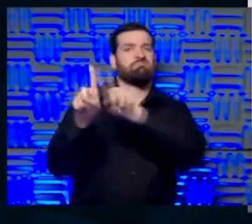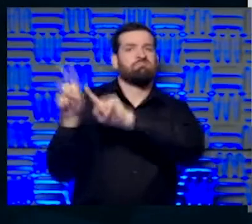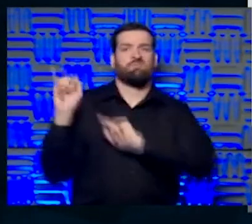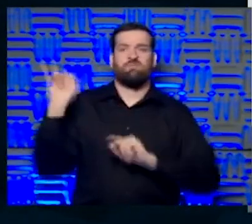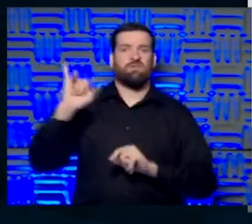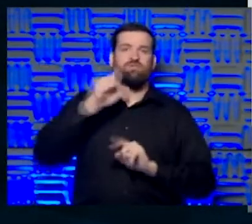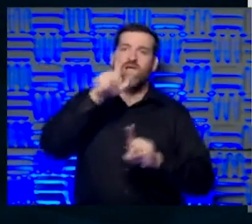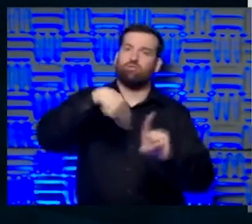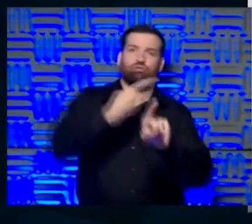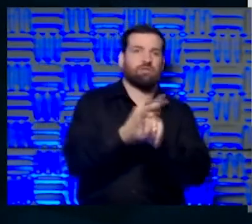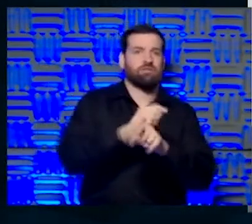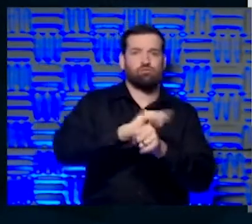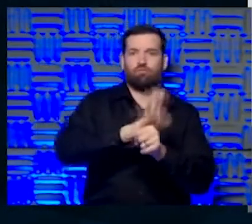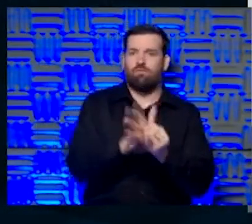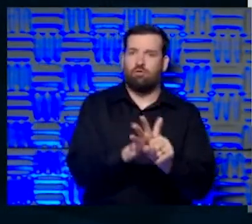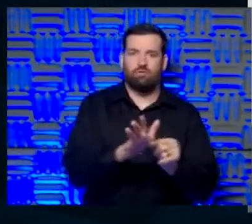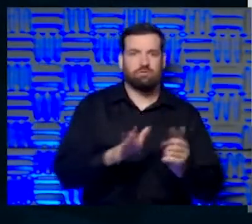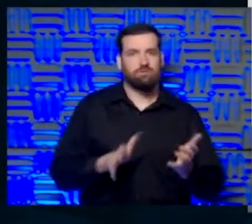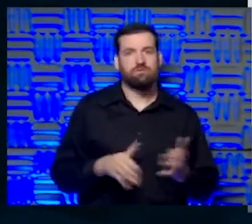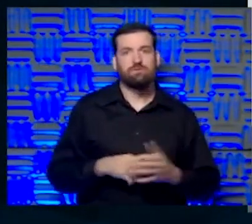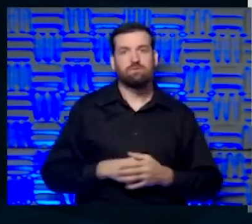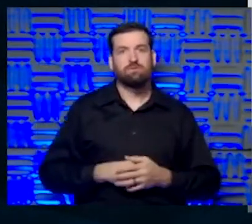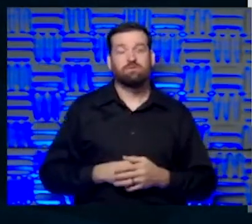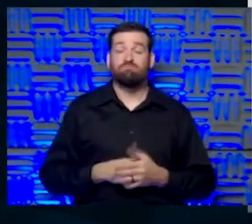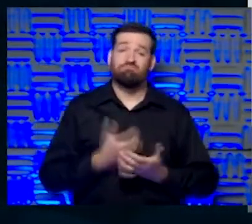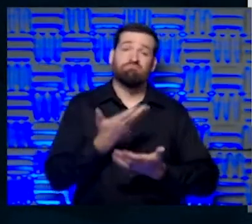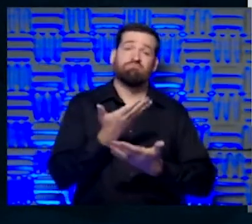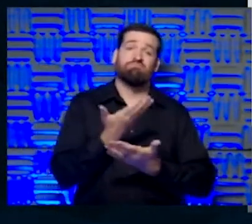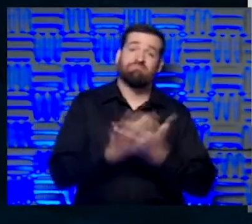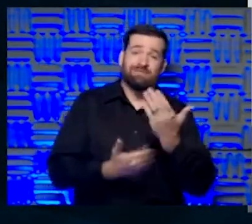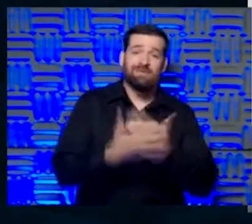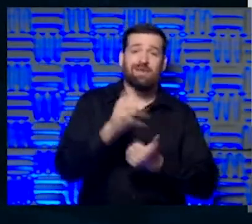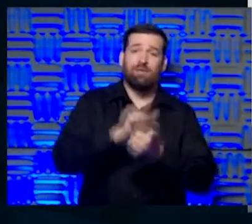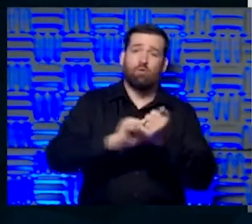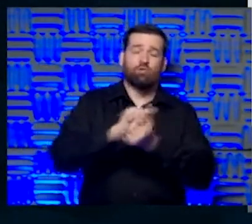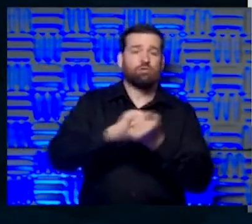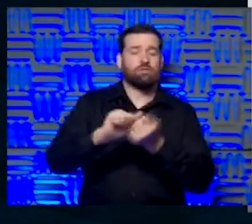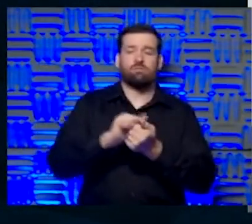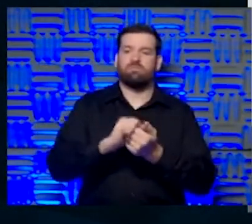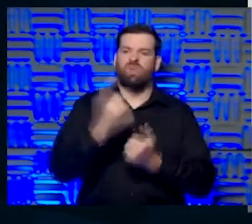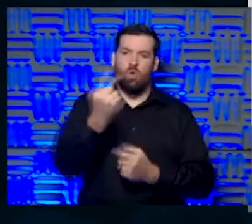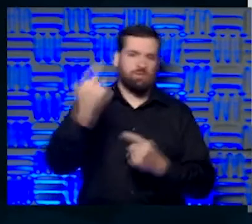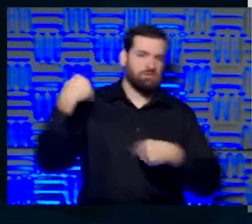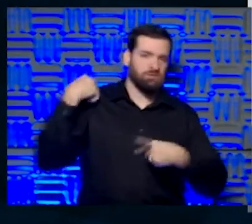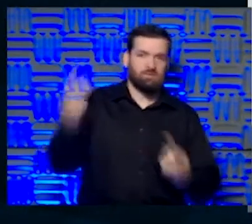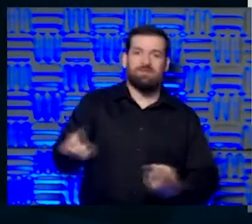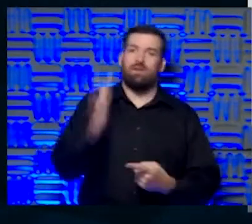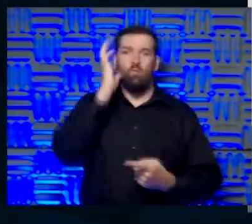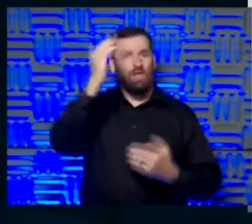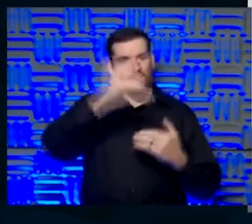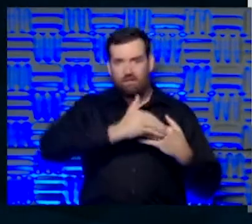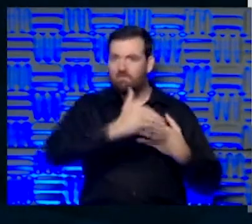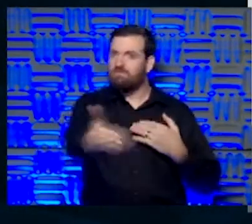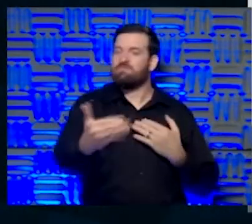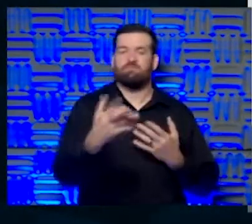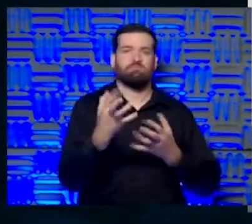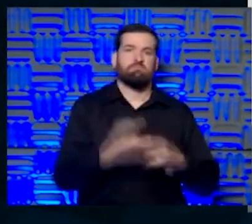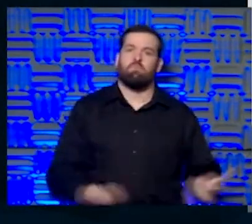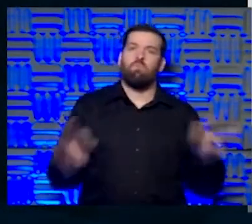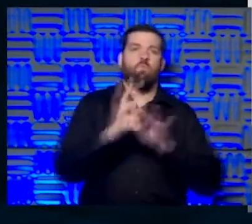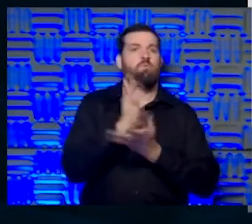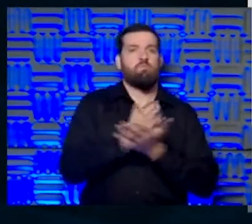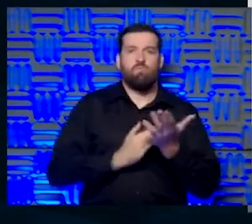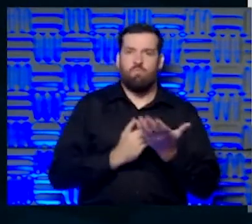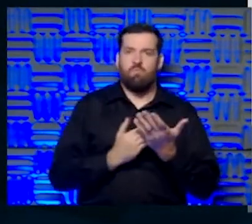besides coronavirus, and proper hand washing has always been and will always be a very important part of our lives.